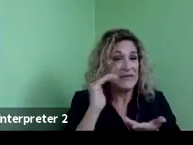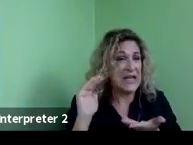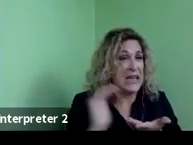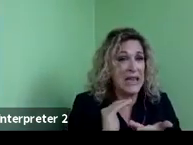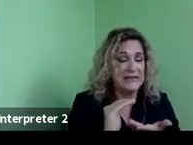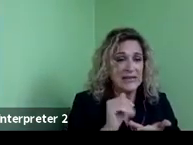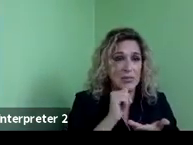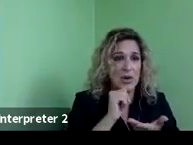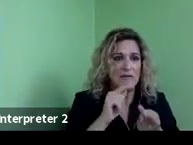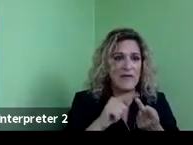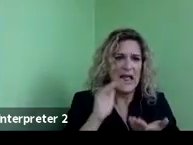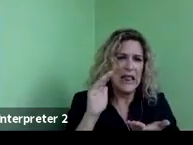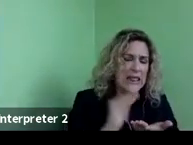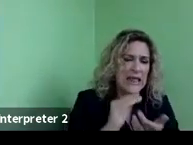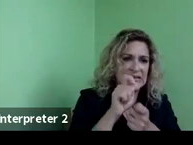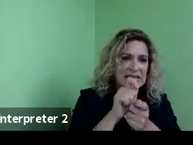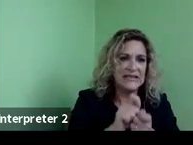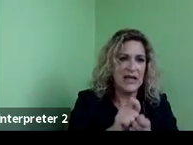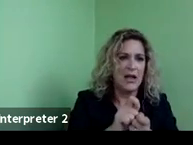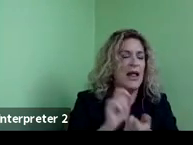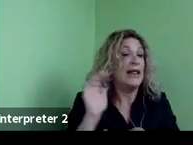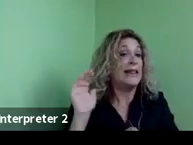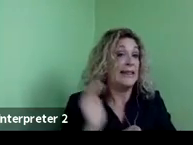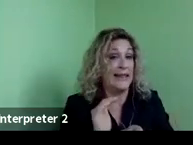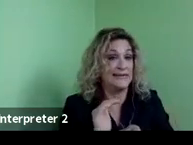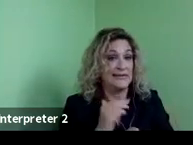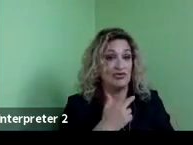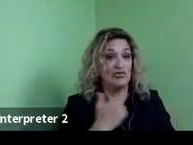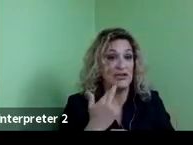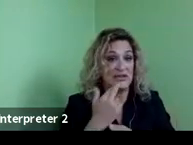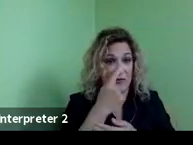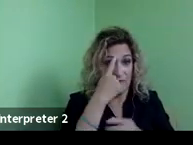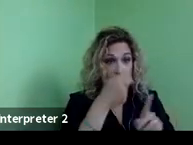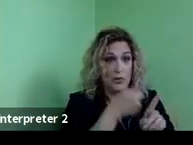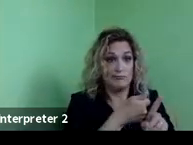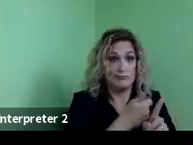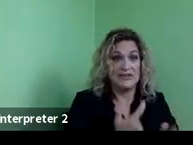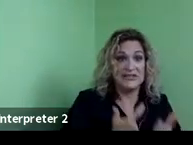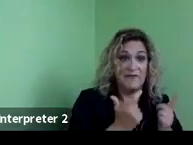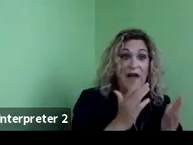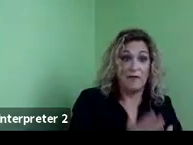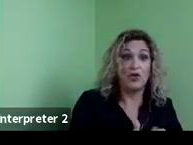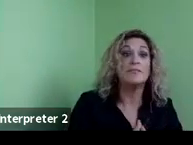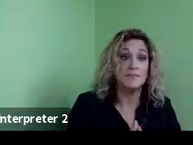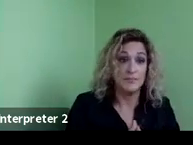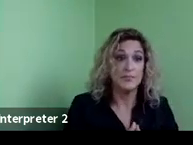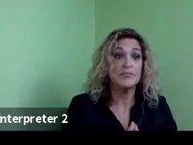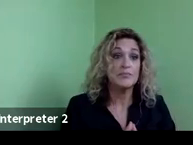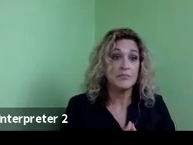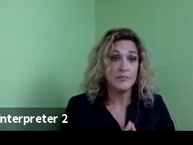that file, it's less risky for the program. I mean, for the survivor.